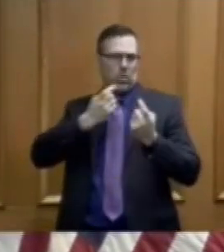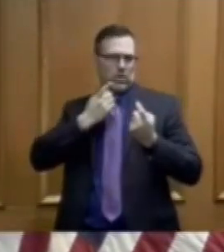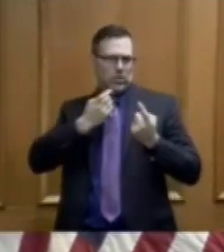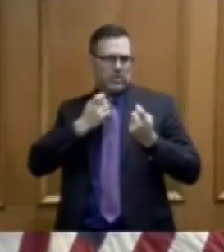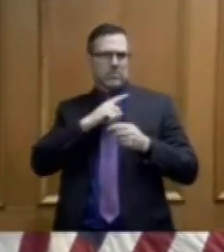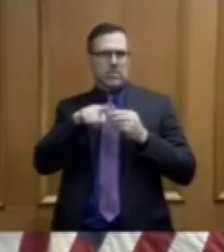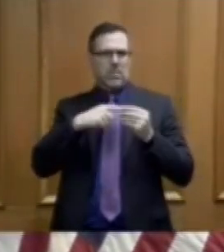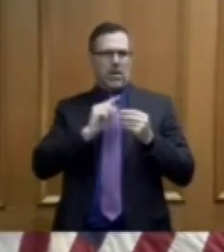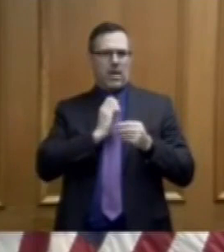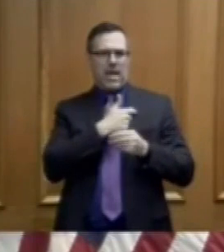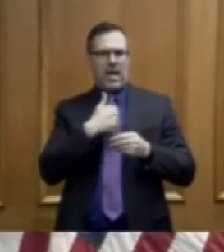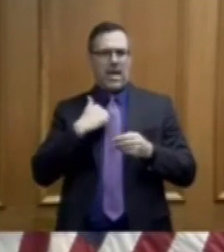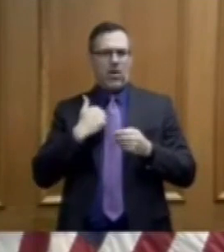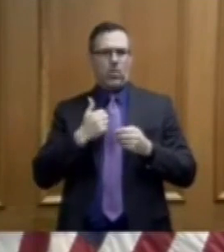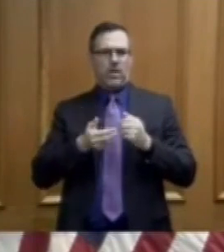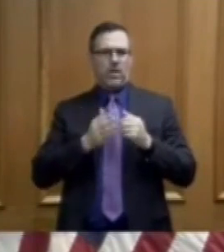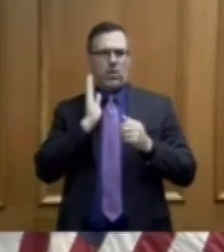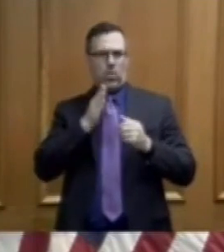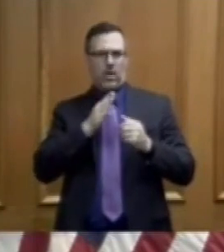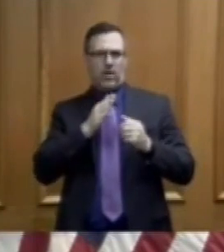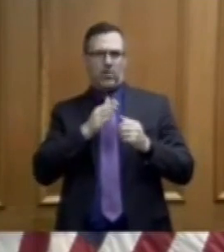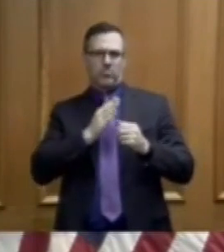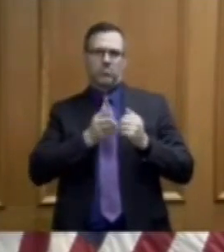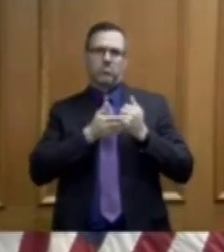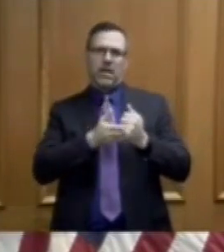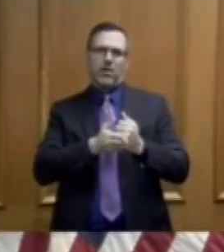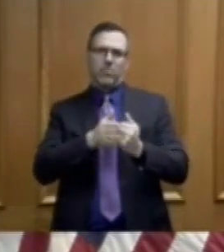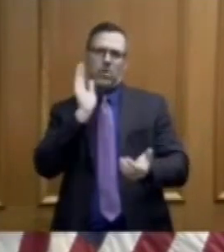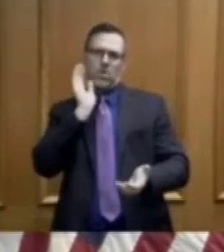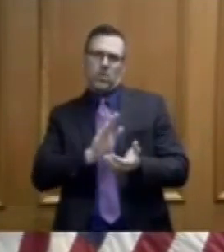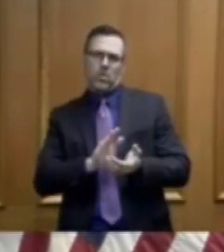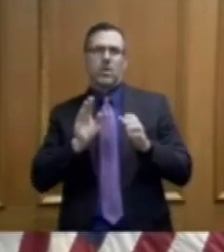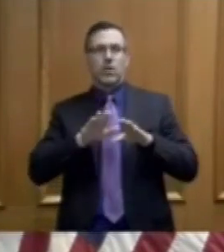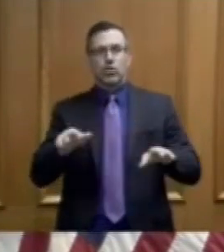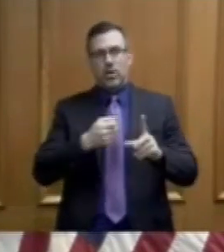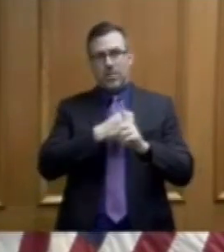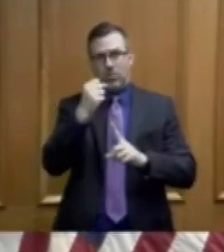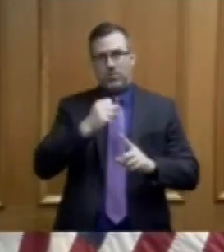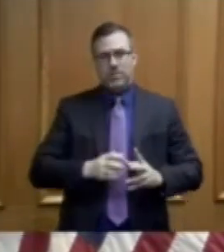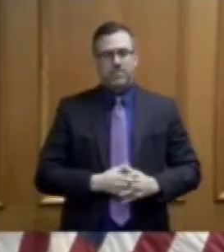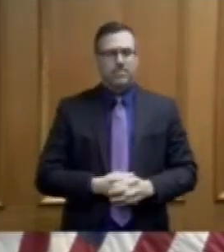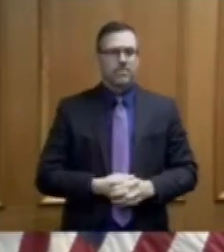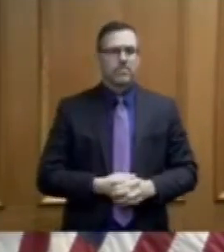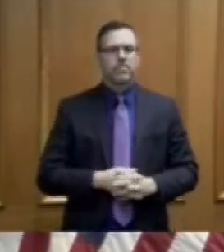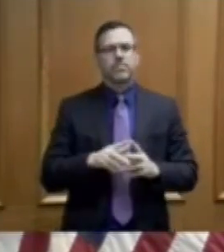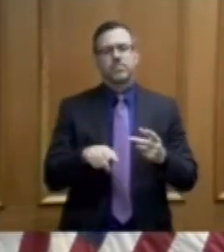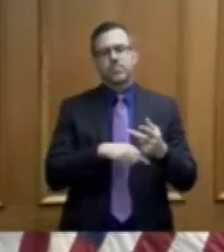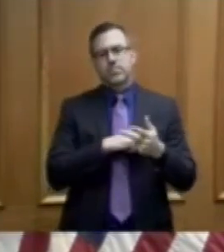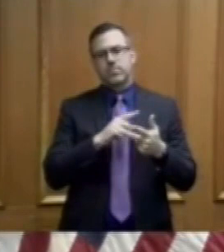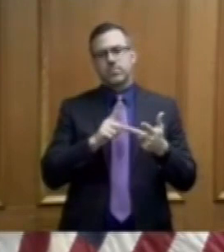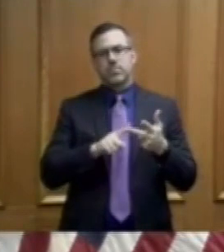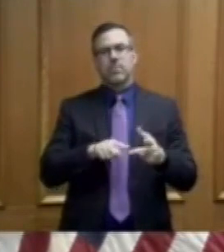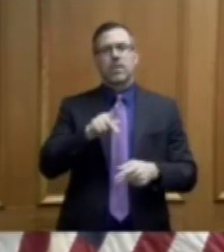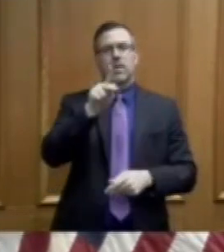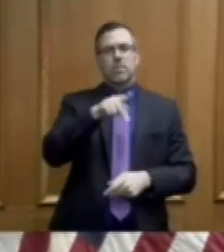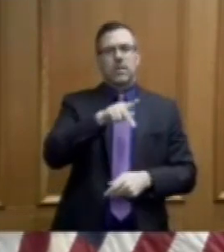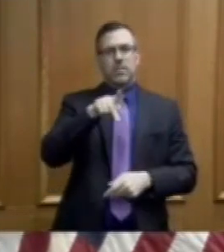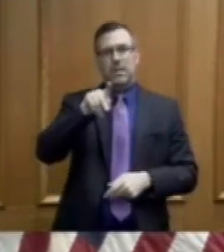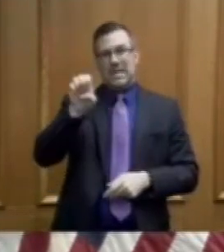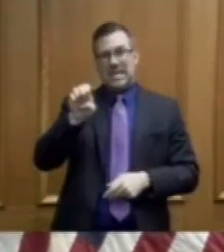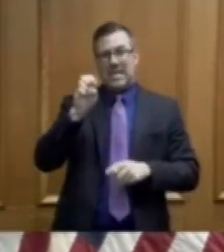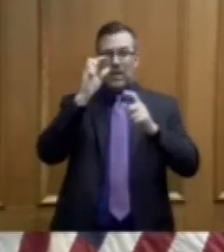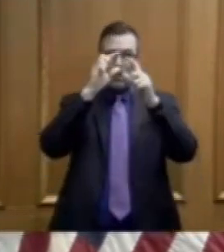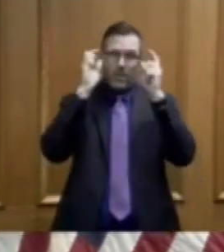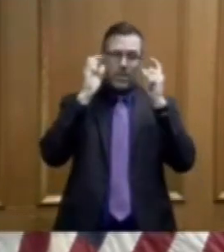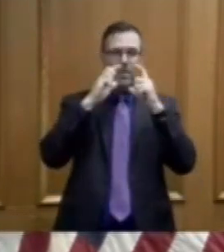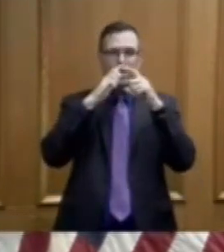efforts around the prevention of child abuse. I want to give an update on PPE